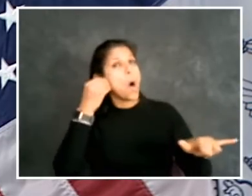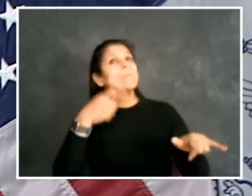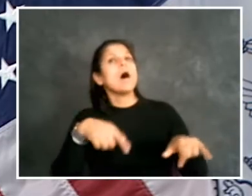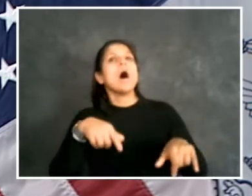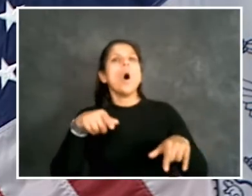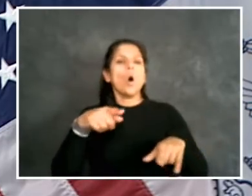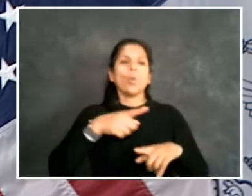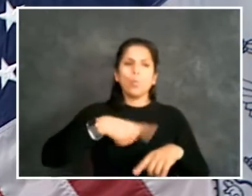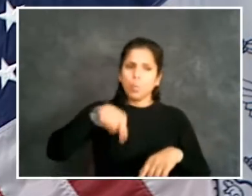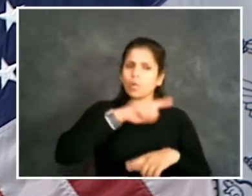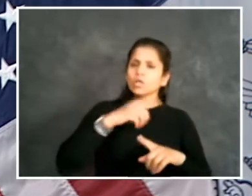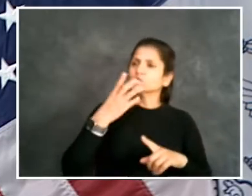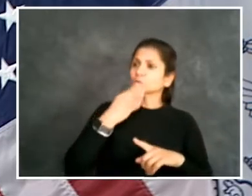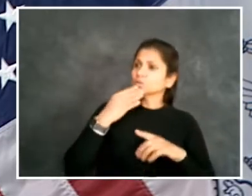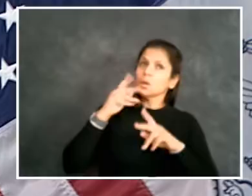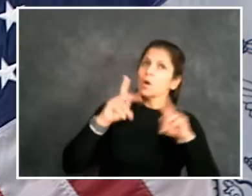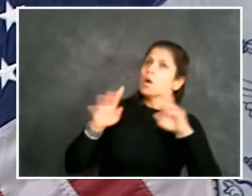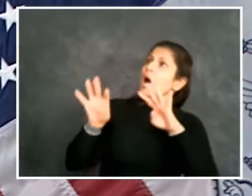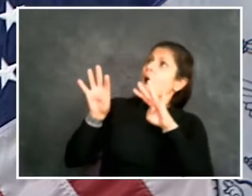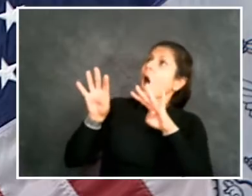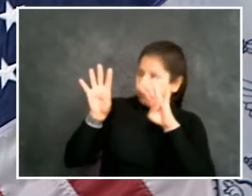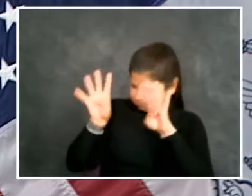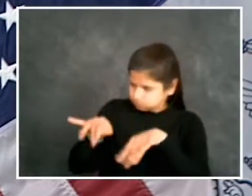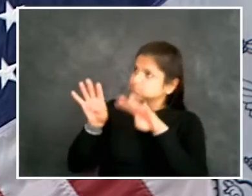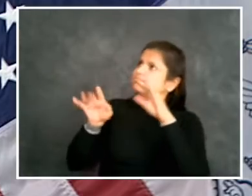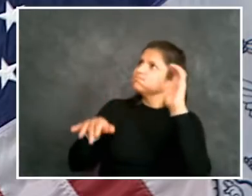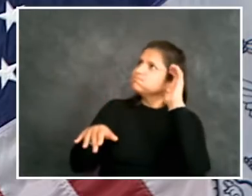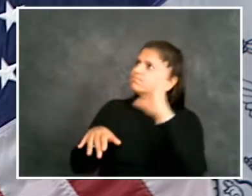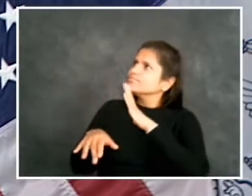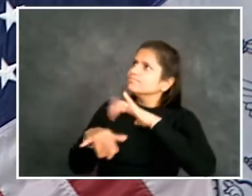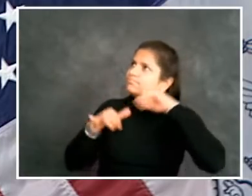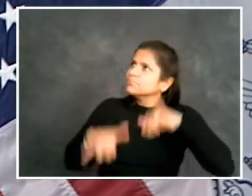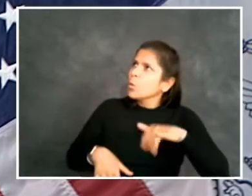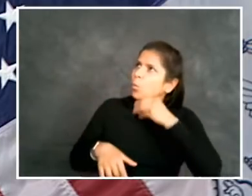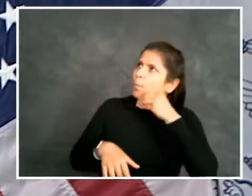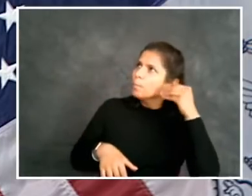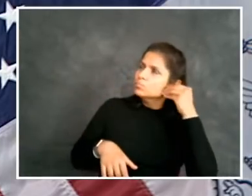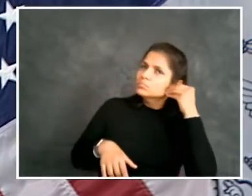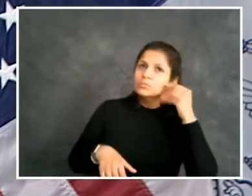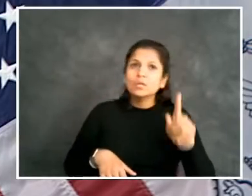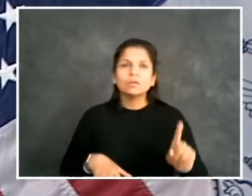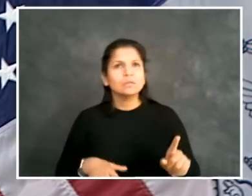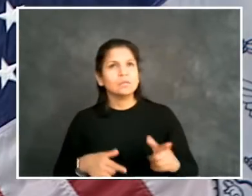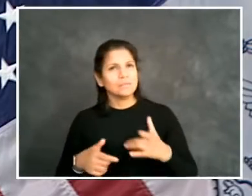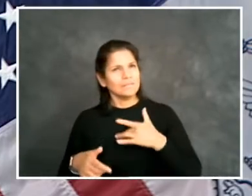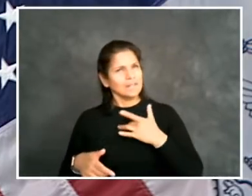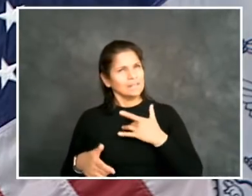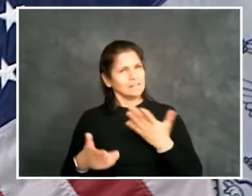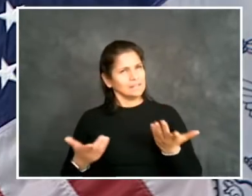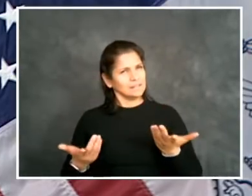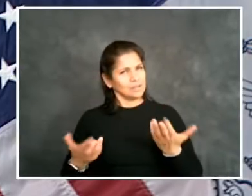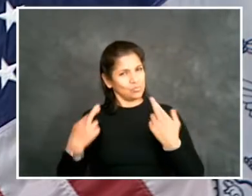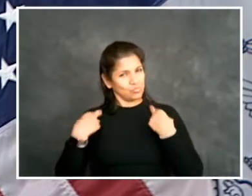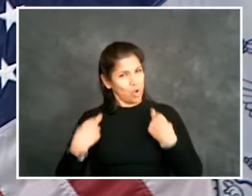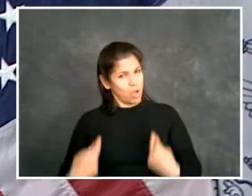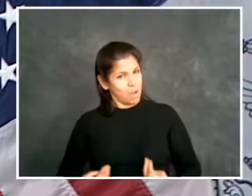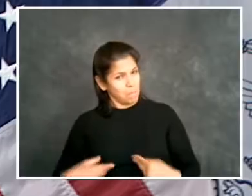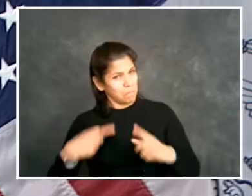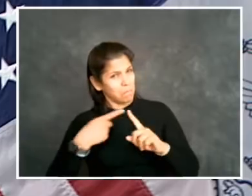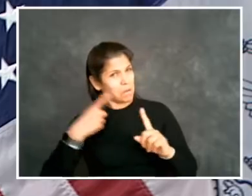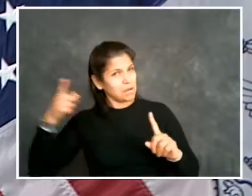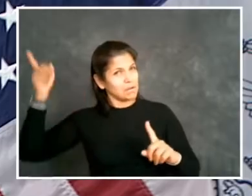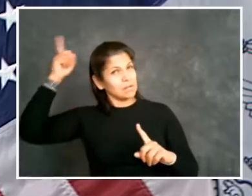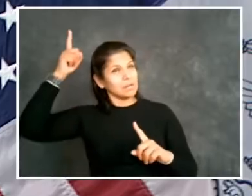defiance? Isn't this something, did your administration speak to Rabbi Niederman or any of the rabbis there